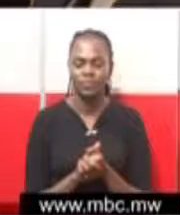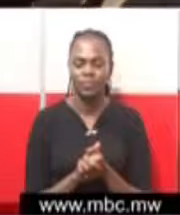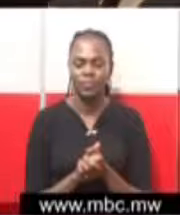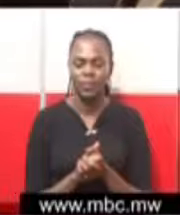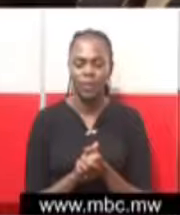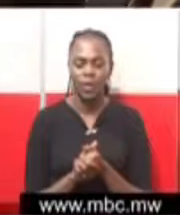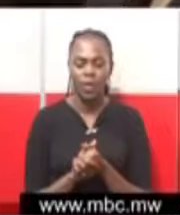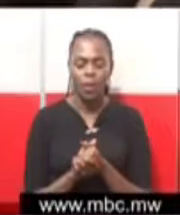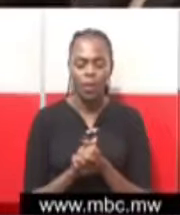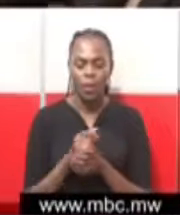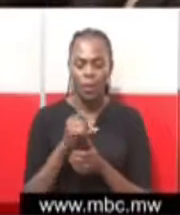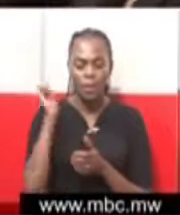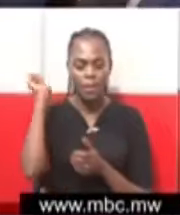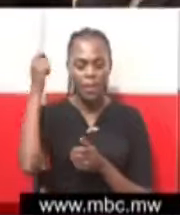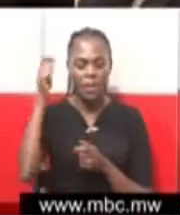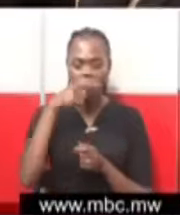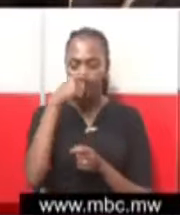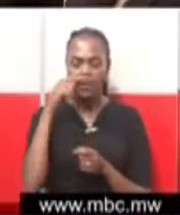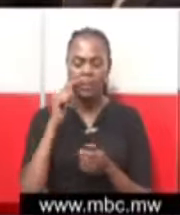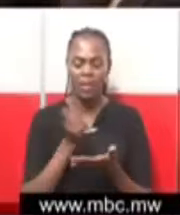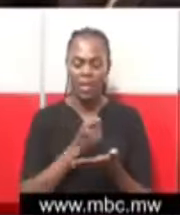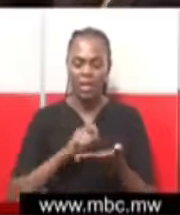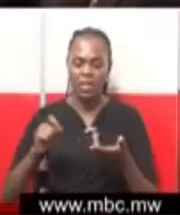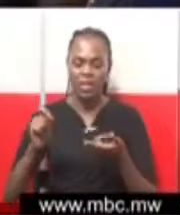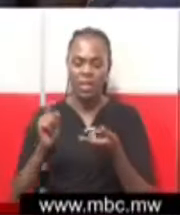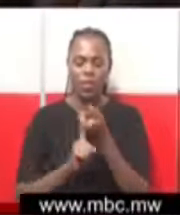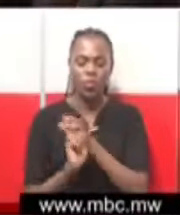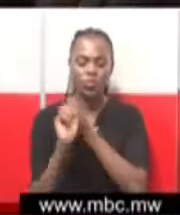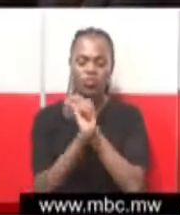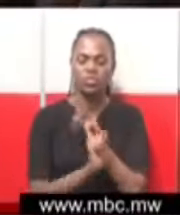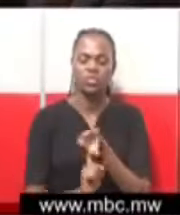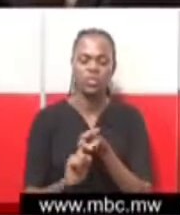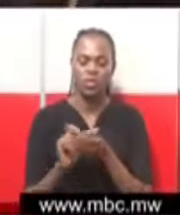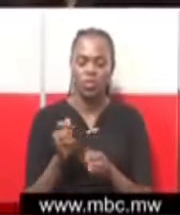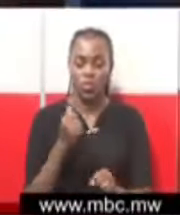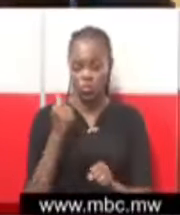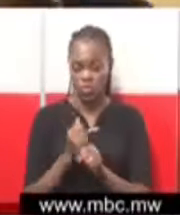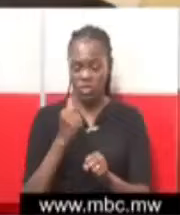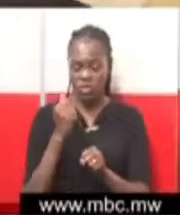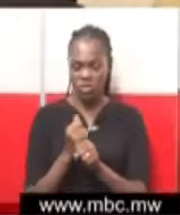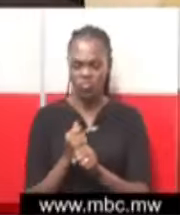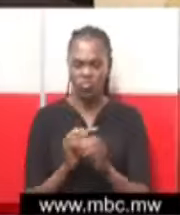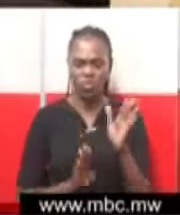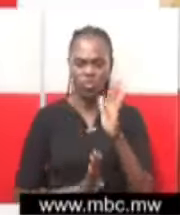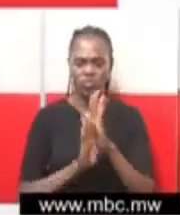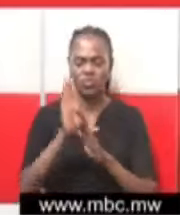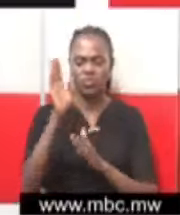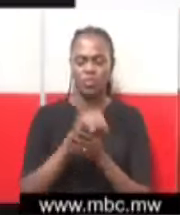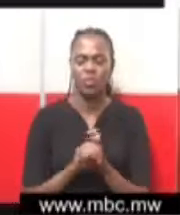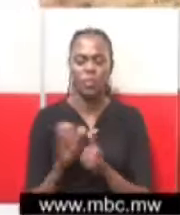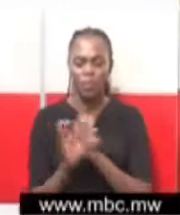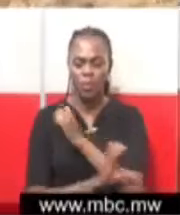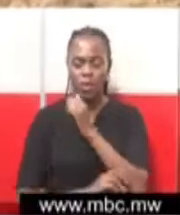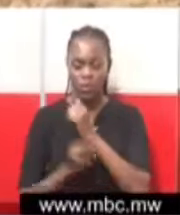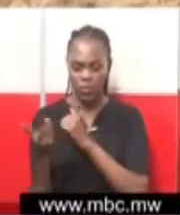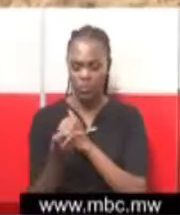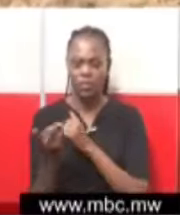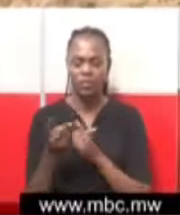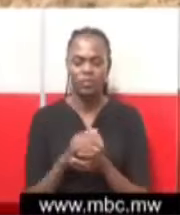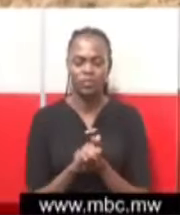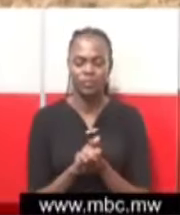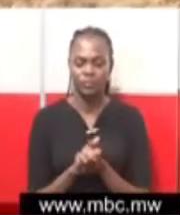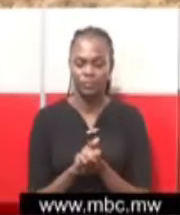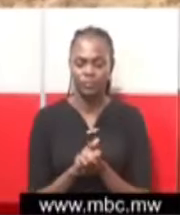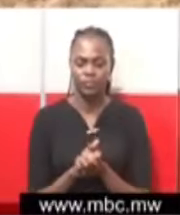Malawi and Mozambique signed several agreements that will enhance cooperation and boost economic activities between the two countries. The